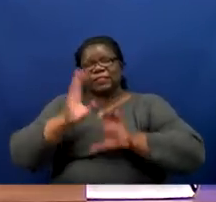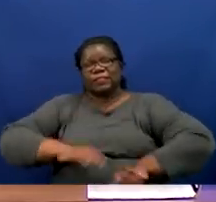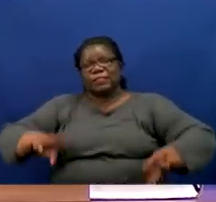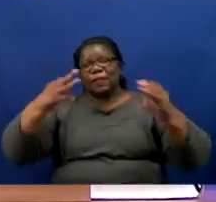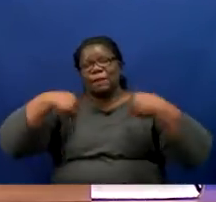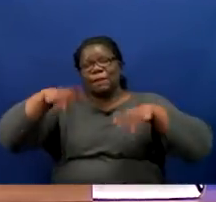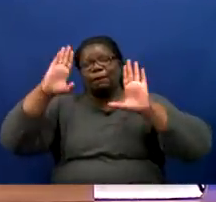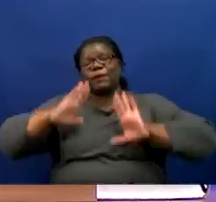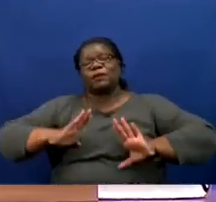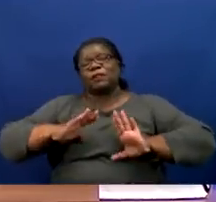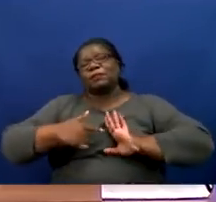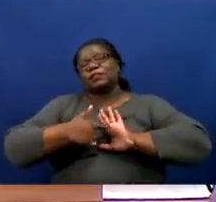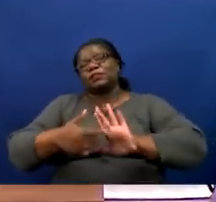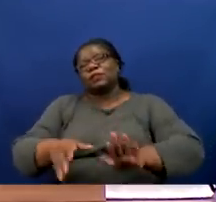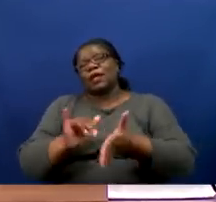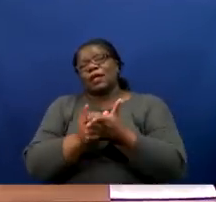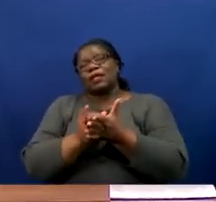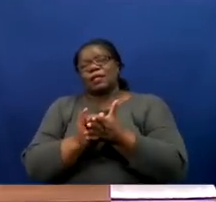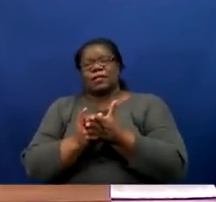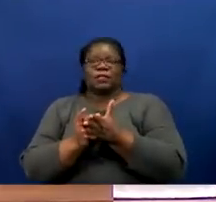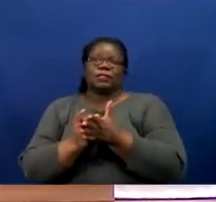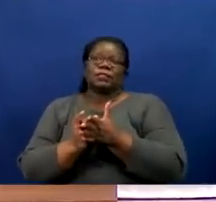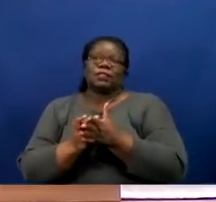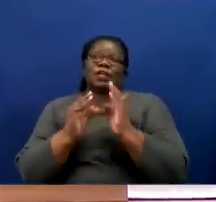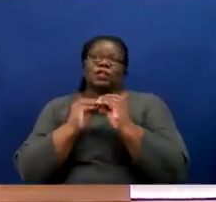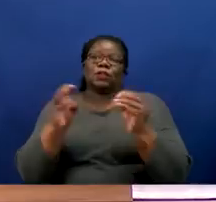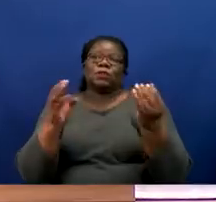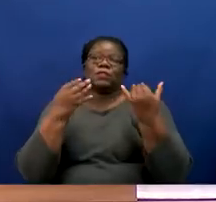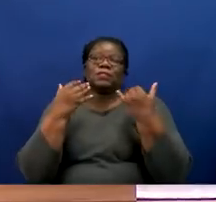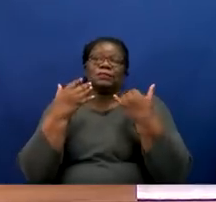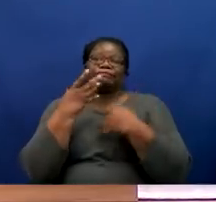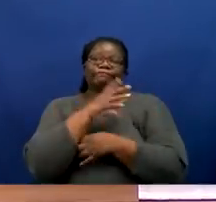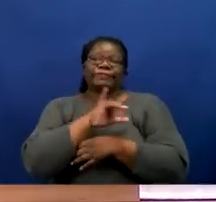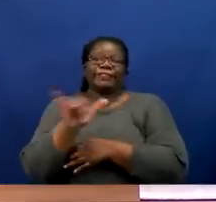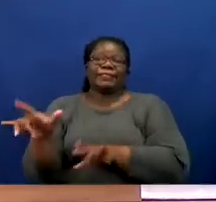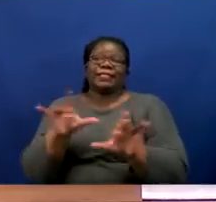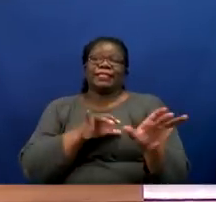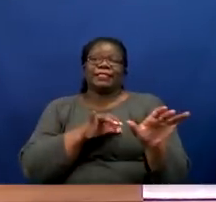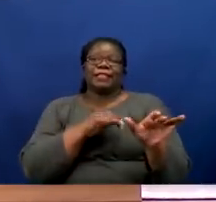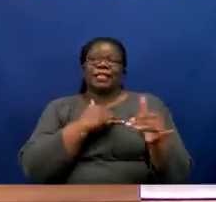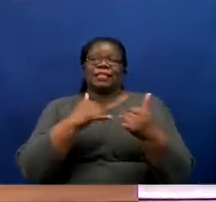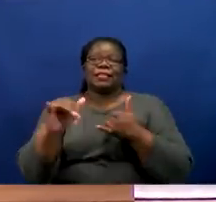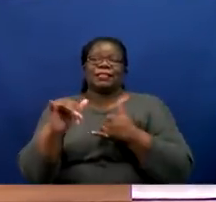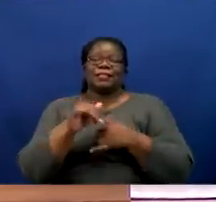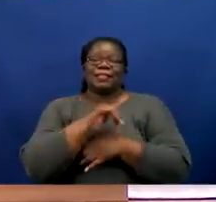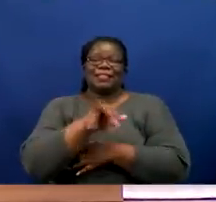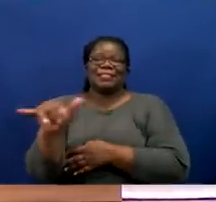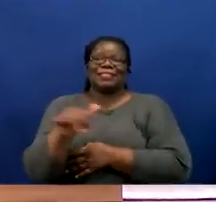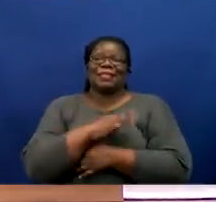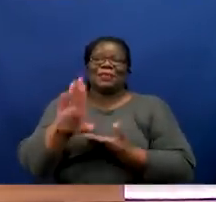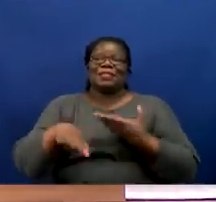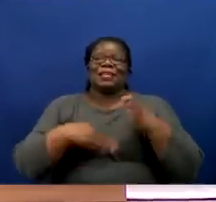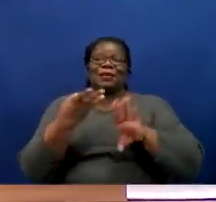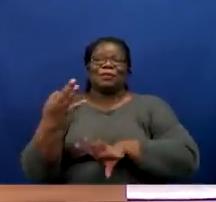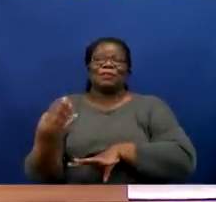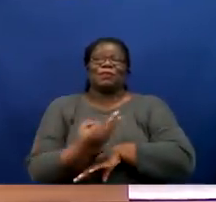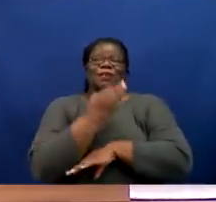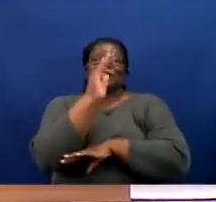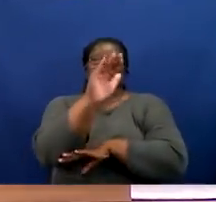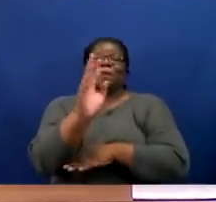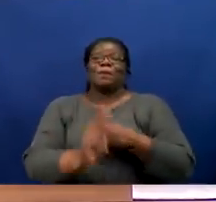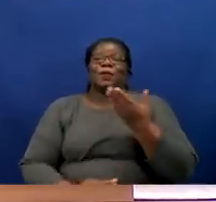and he ensured that nobody stayed the same. He died one Friday afternoon, but